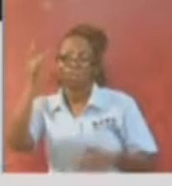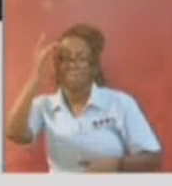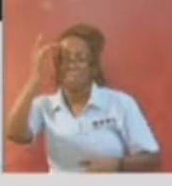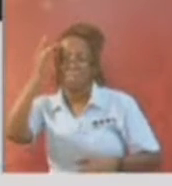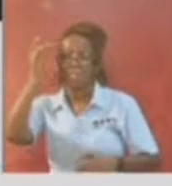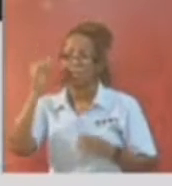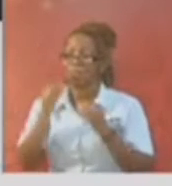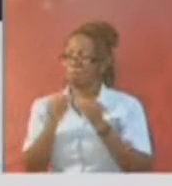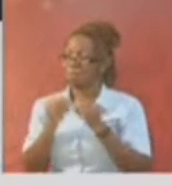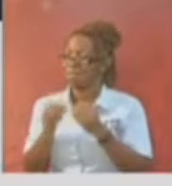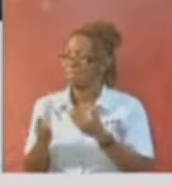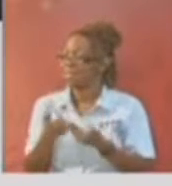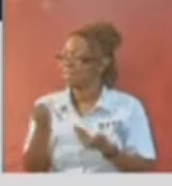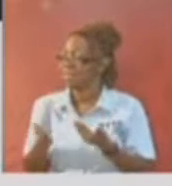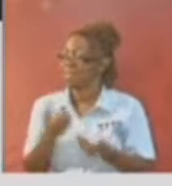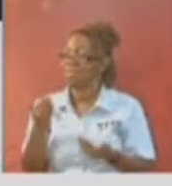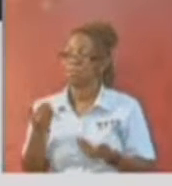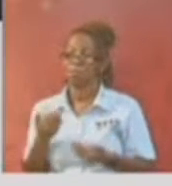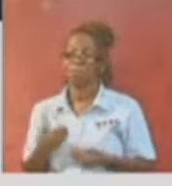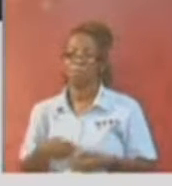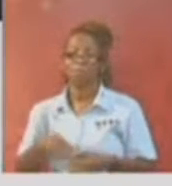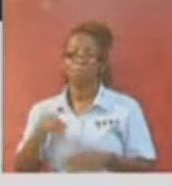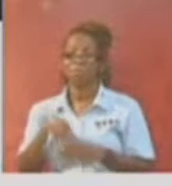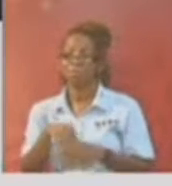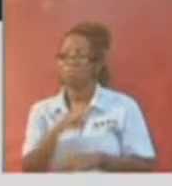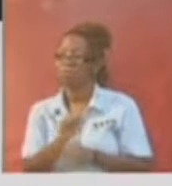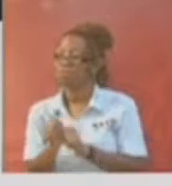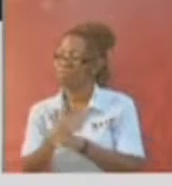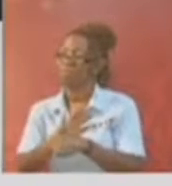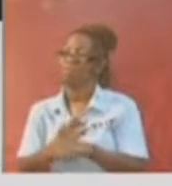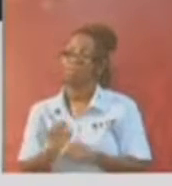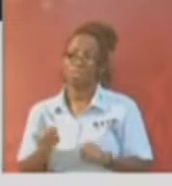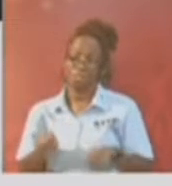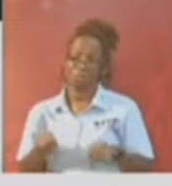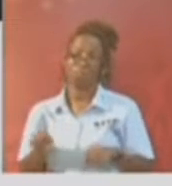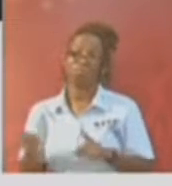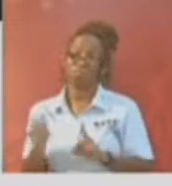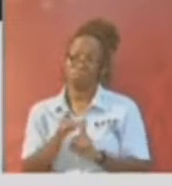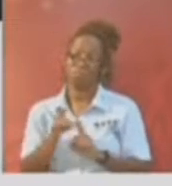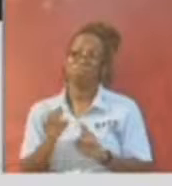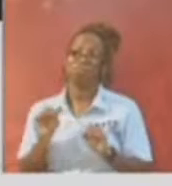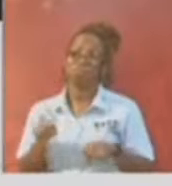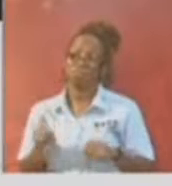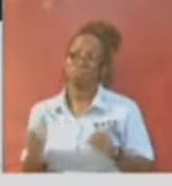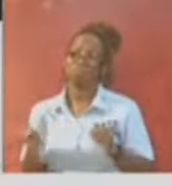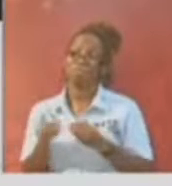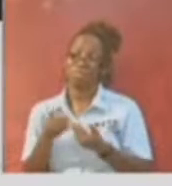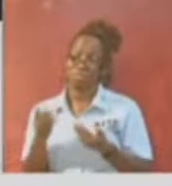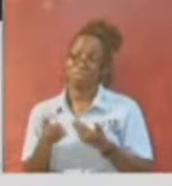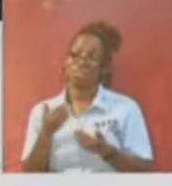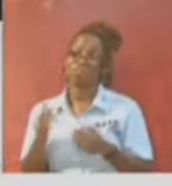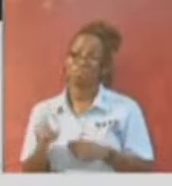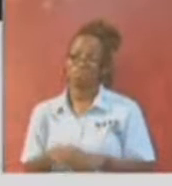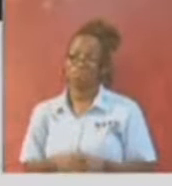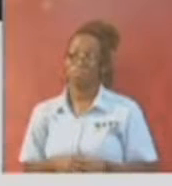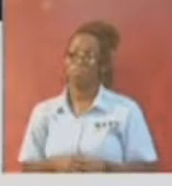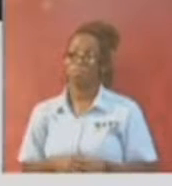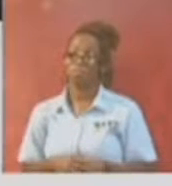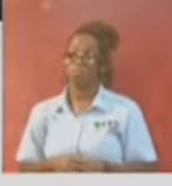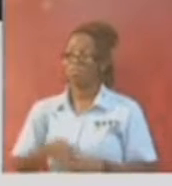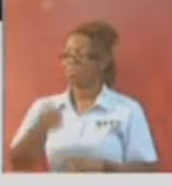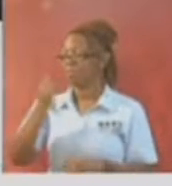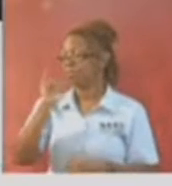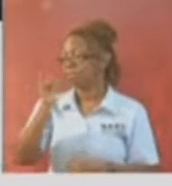of the most severe complications of COVID-19. Next slide, please. Alcohol